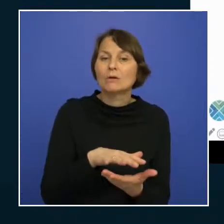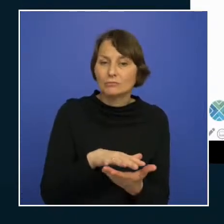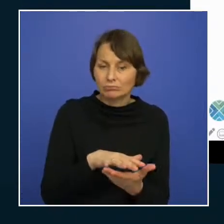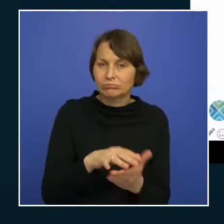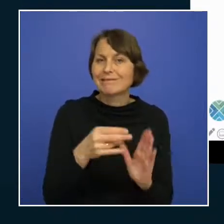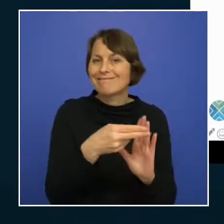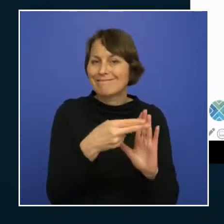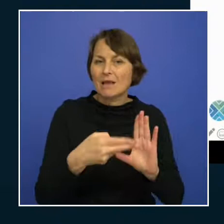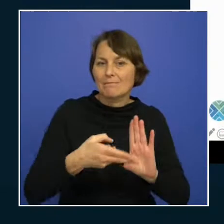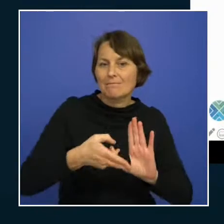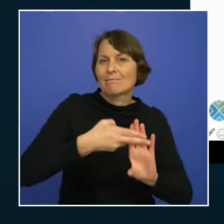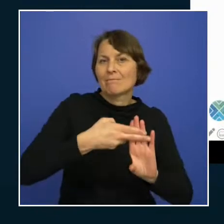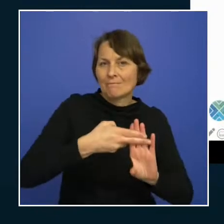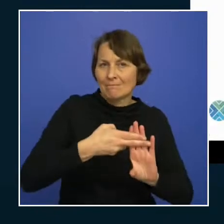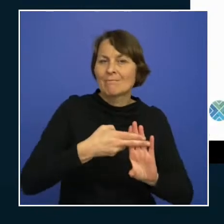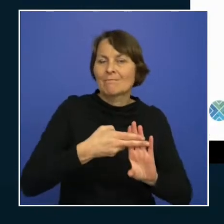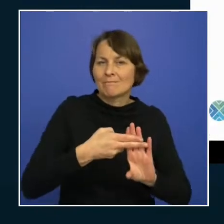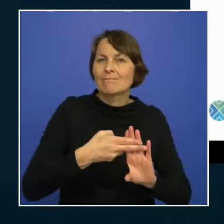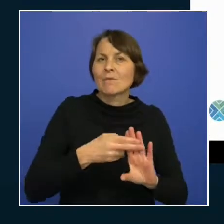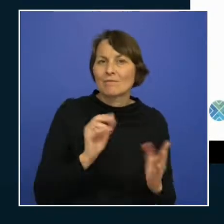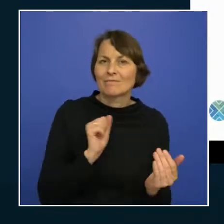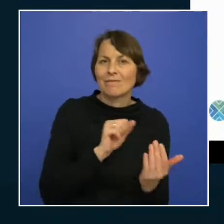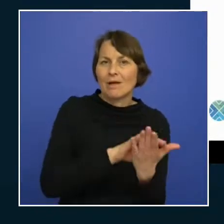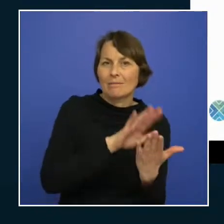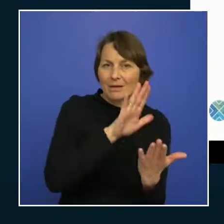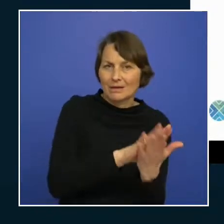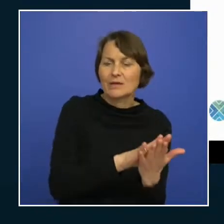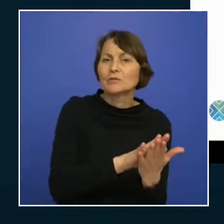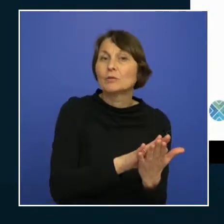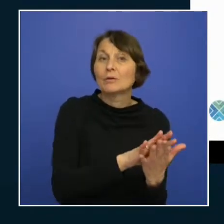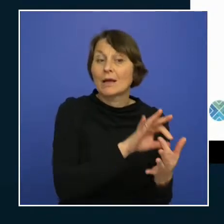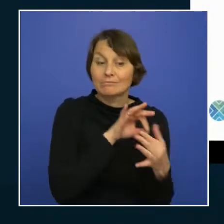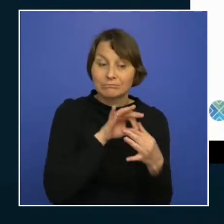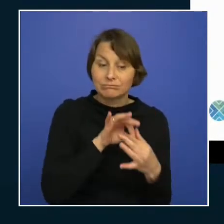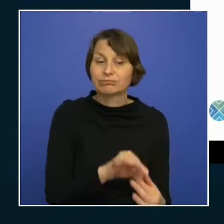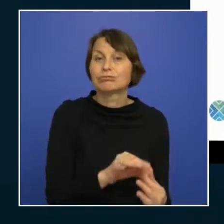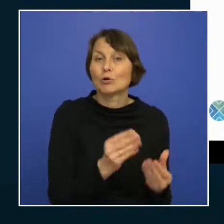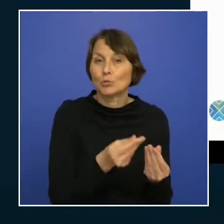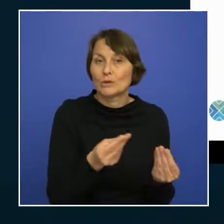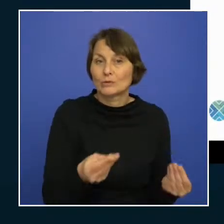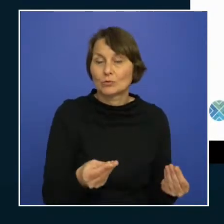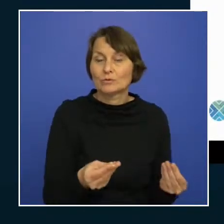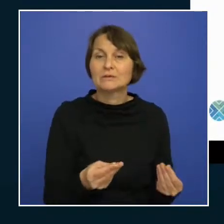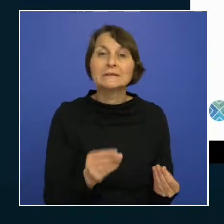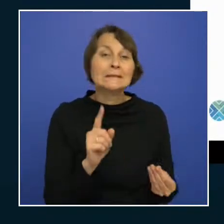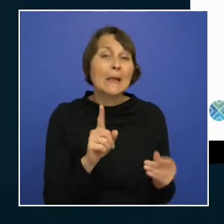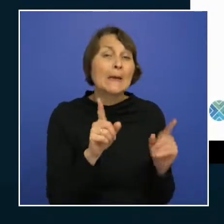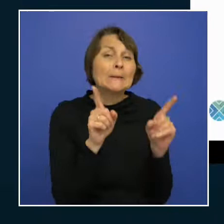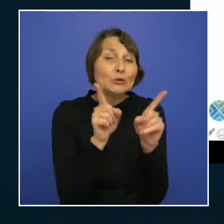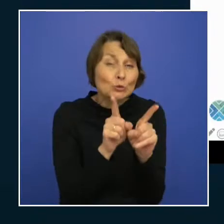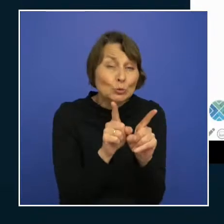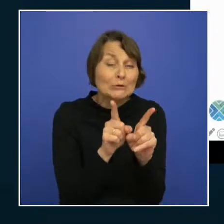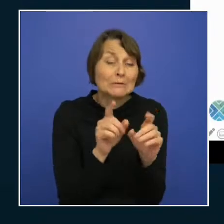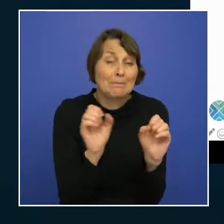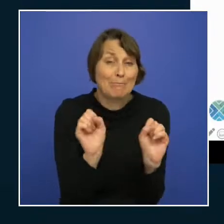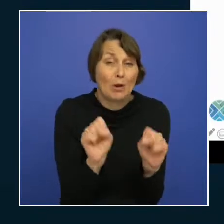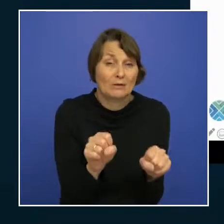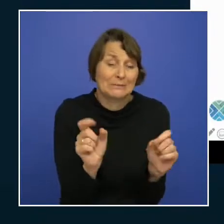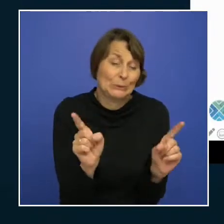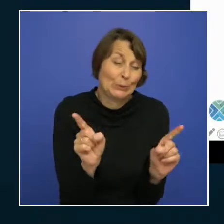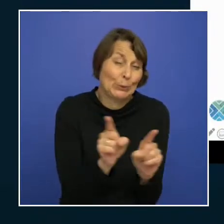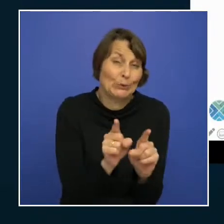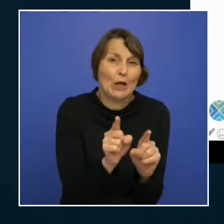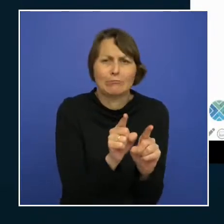the application or workload that the resource belongs to. And try to keep this as short as possible. So in this